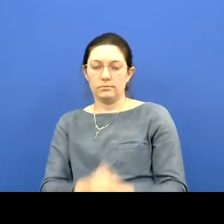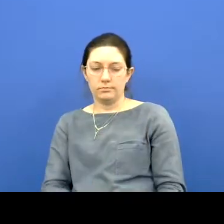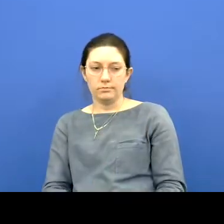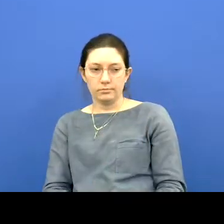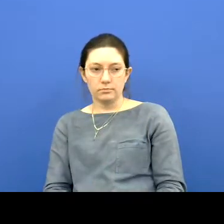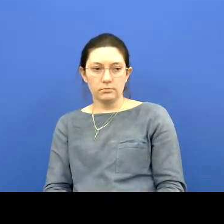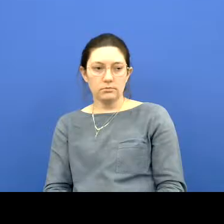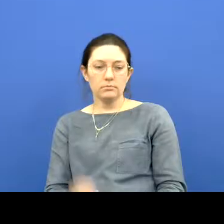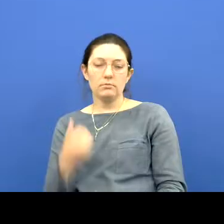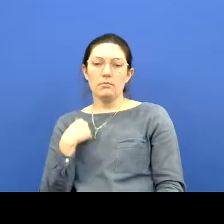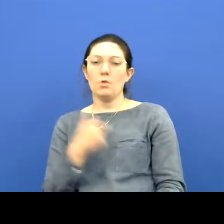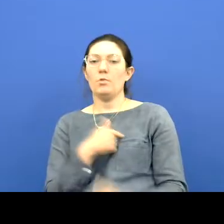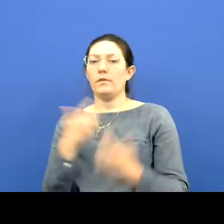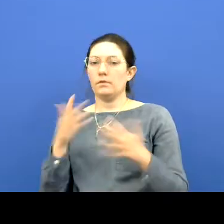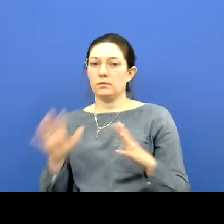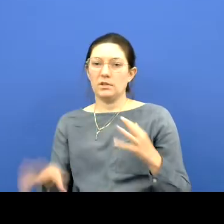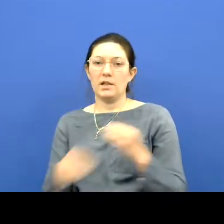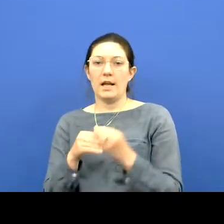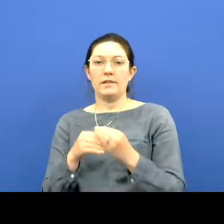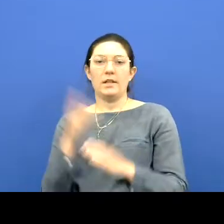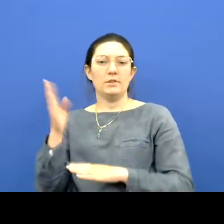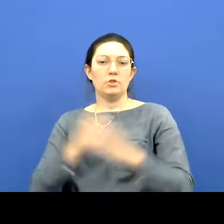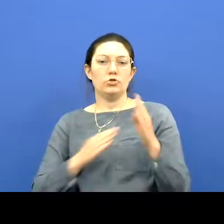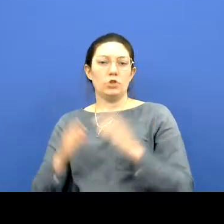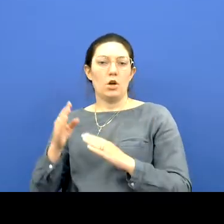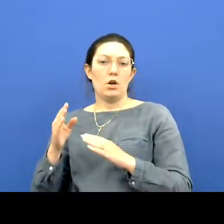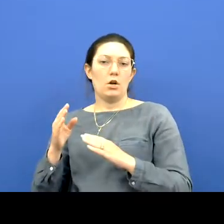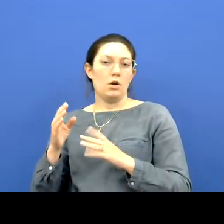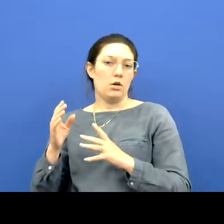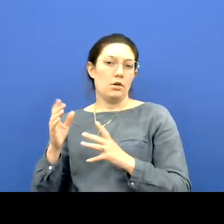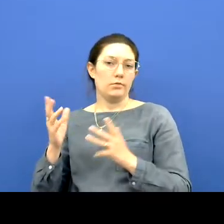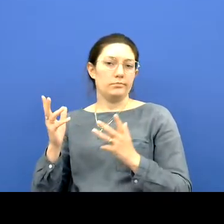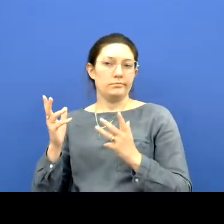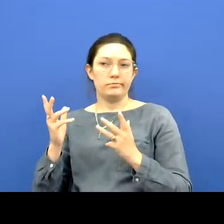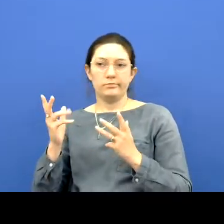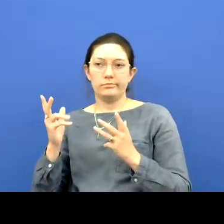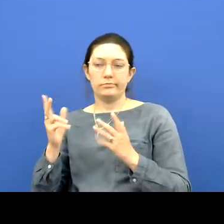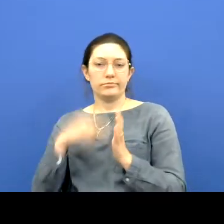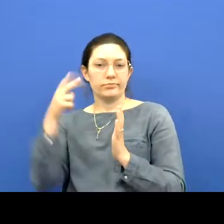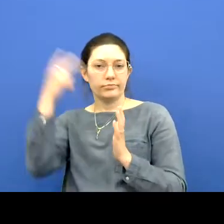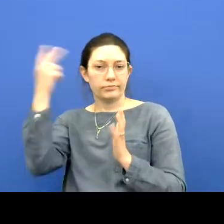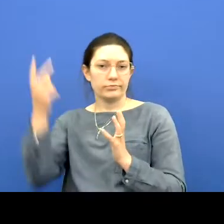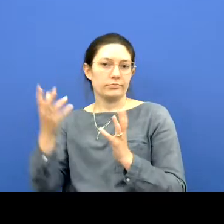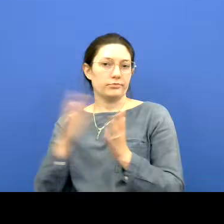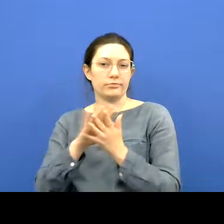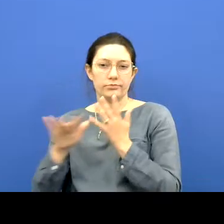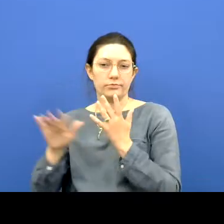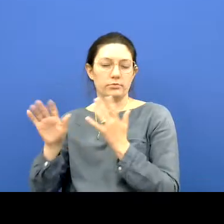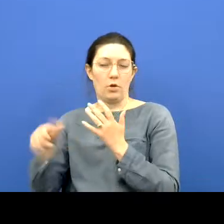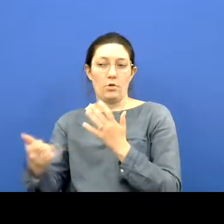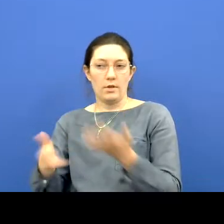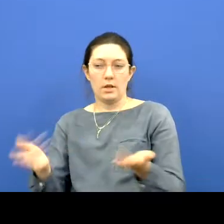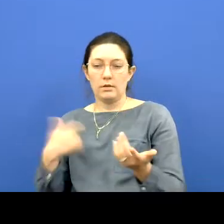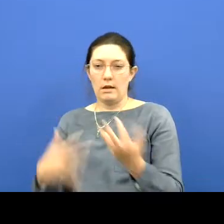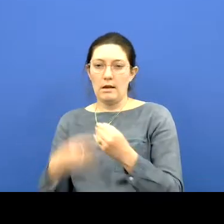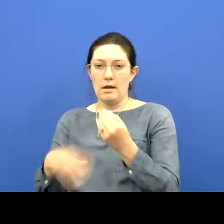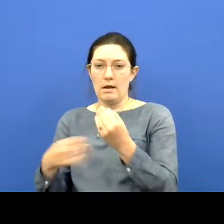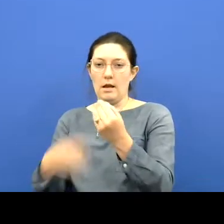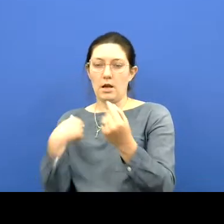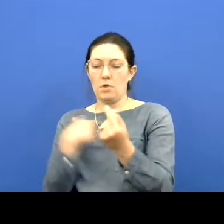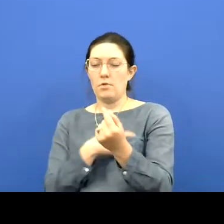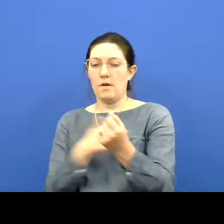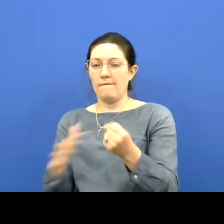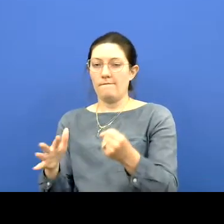We've added Ninja, Warrior, and other stuff. We're packed to the gill